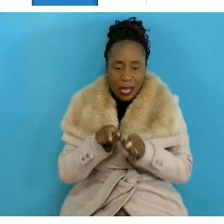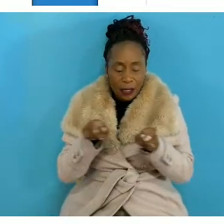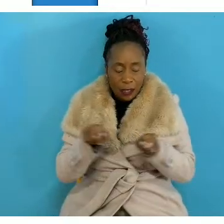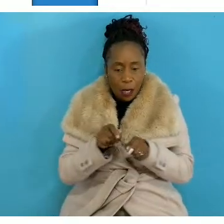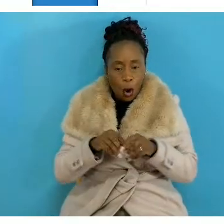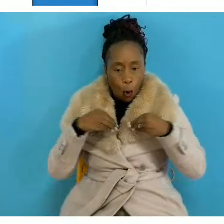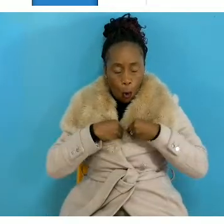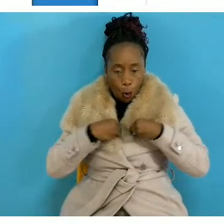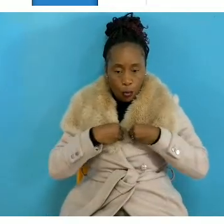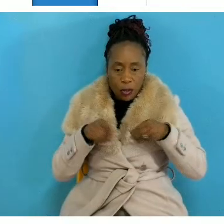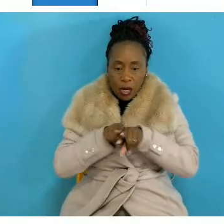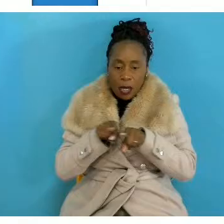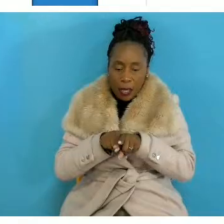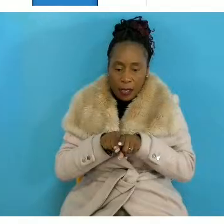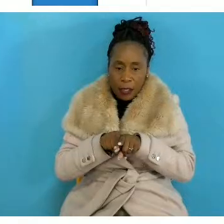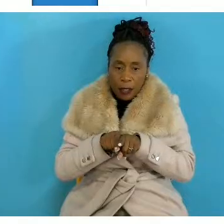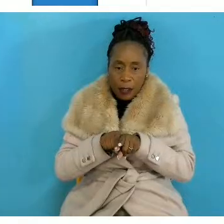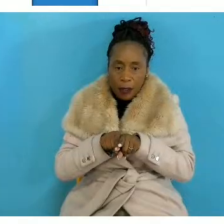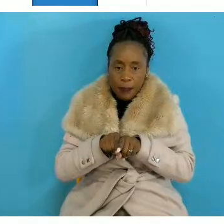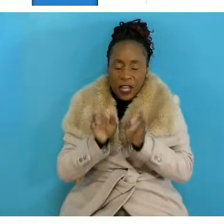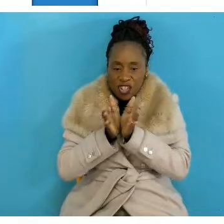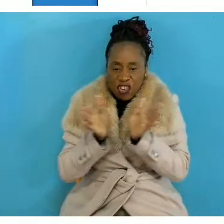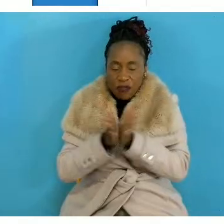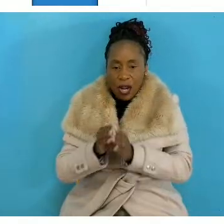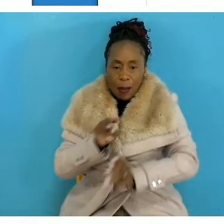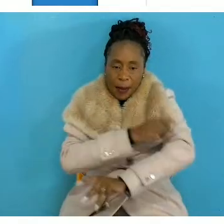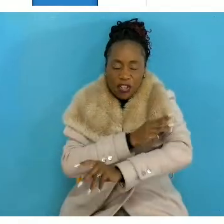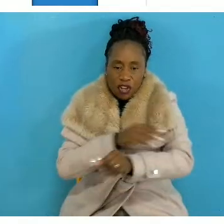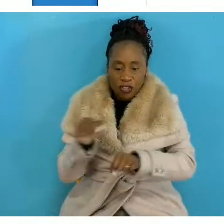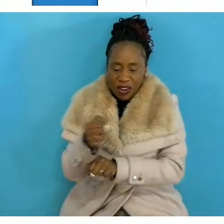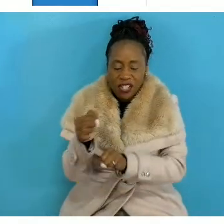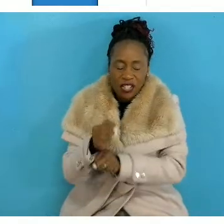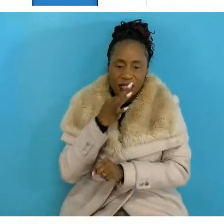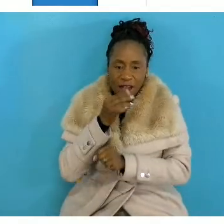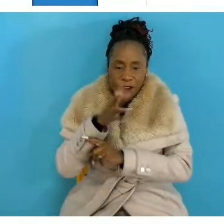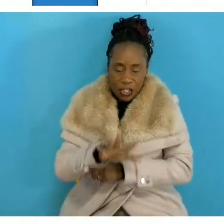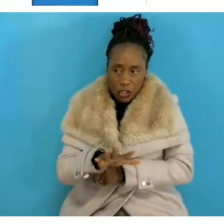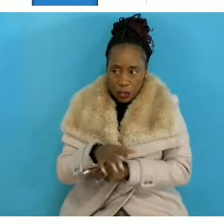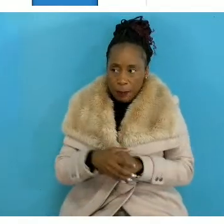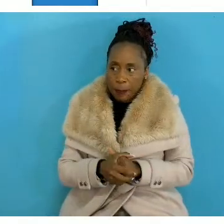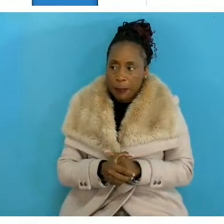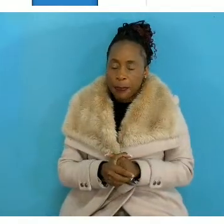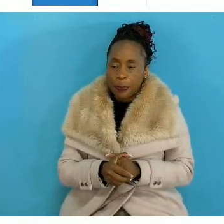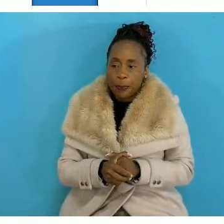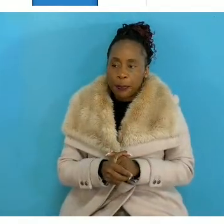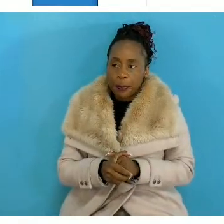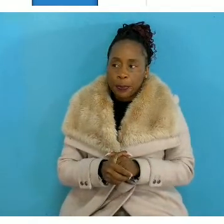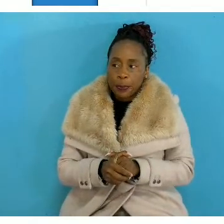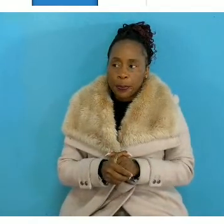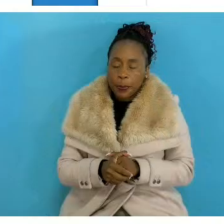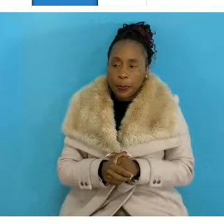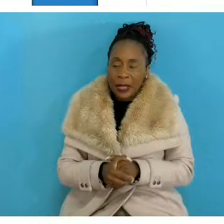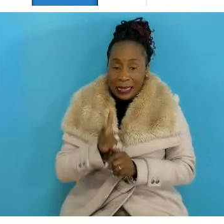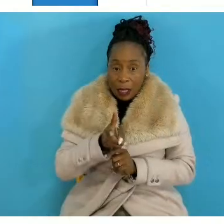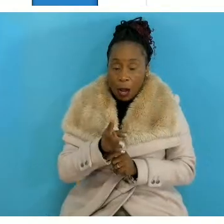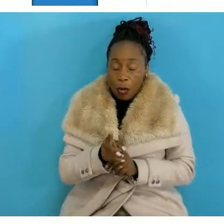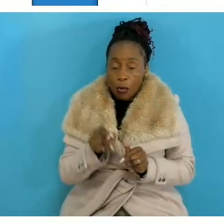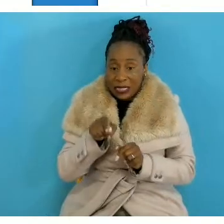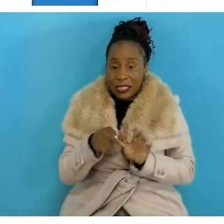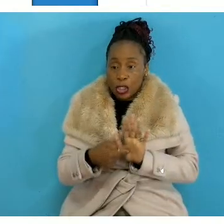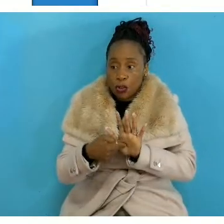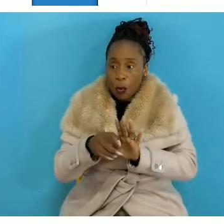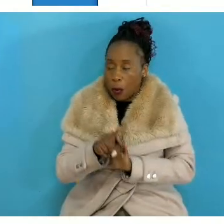by my general manager strategy. And this also shows that she